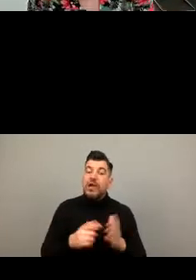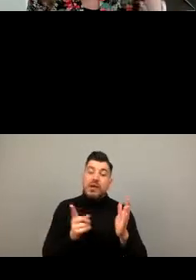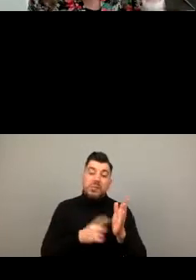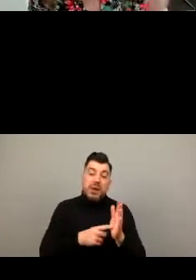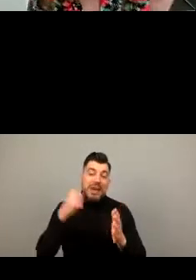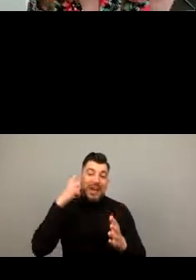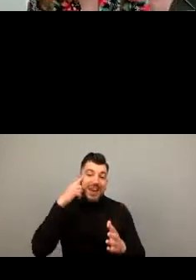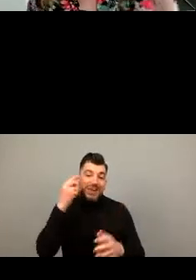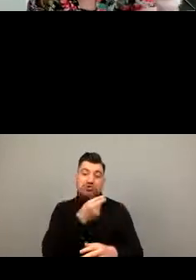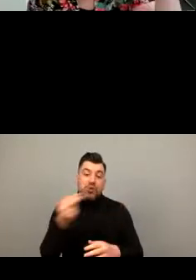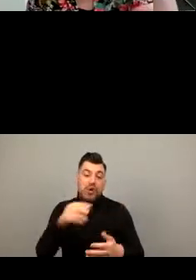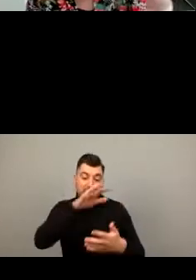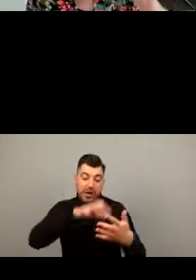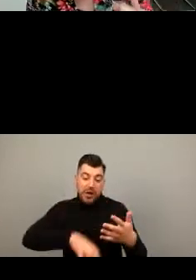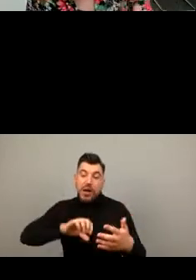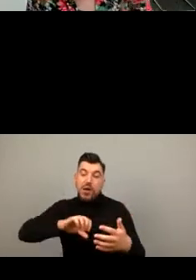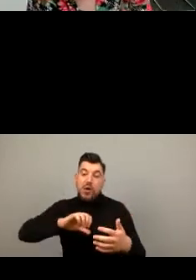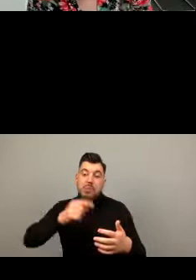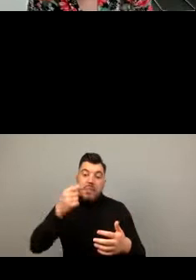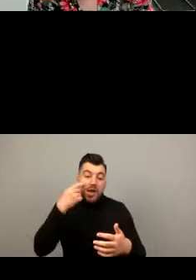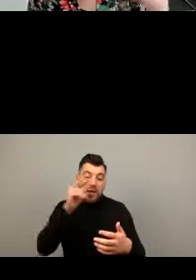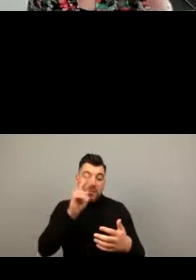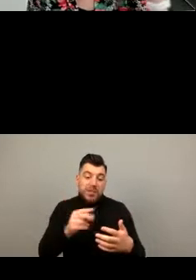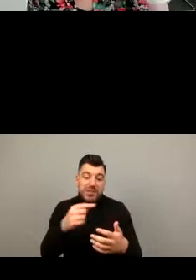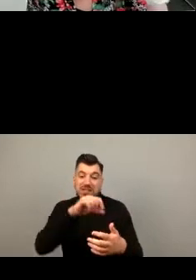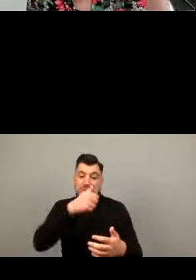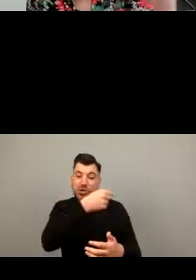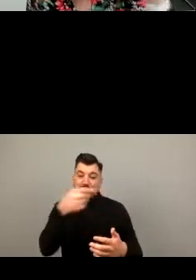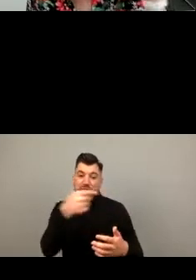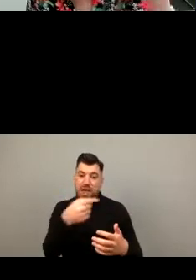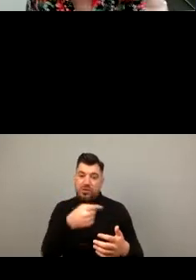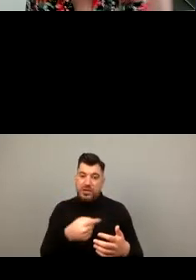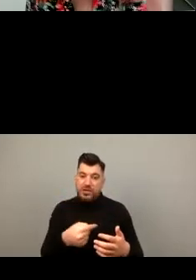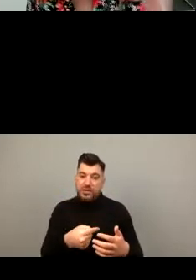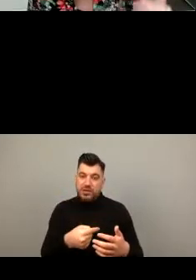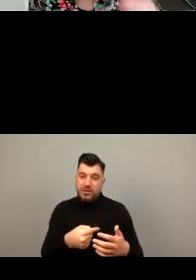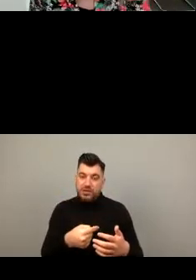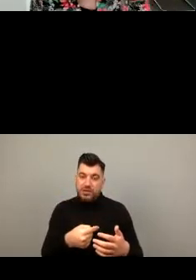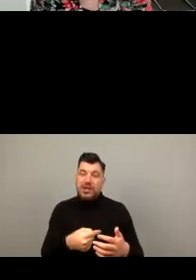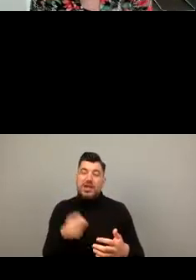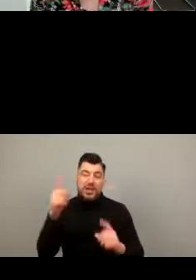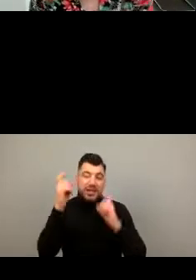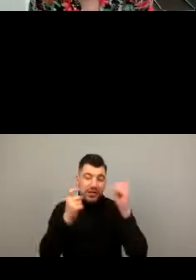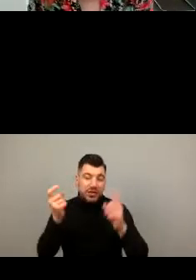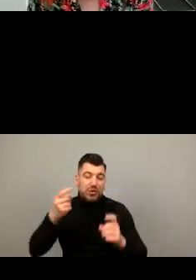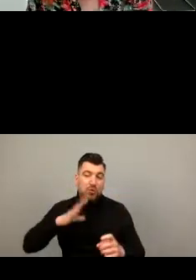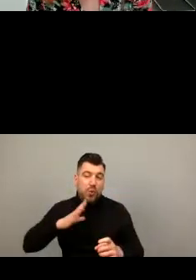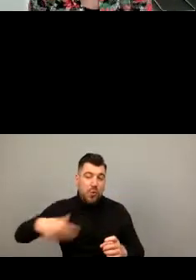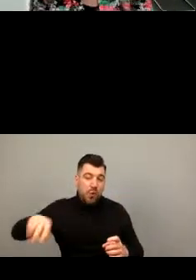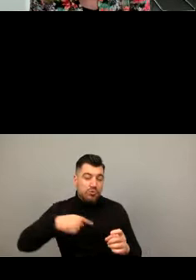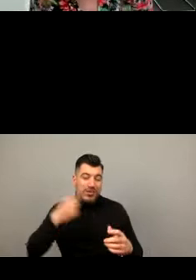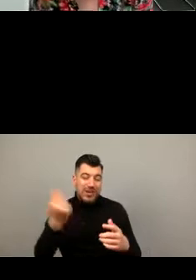sentences. And research has shown that if people are scanning through a text, they'll probably read the first sentences of